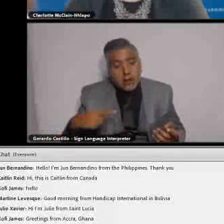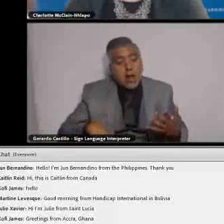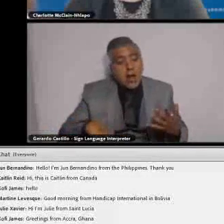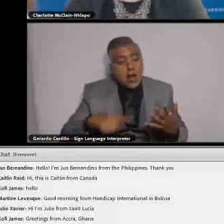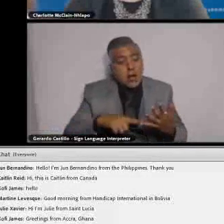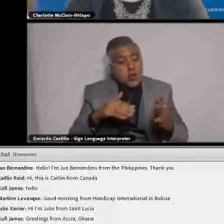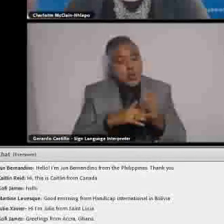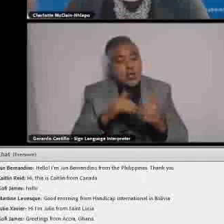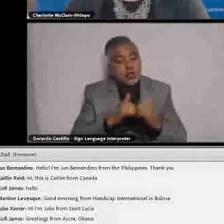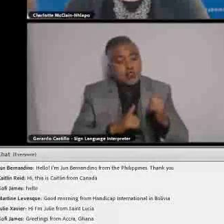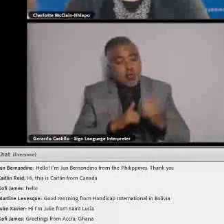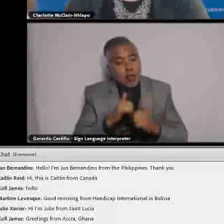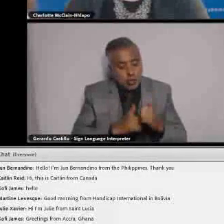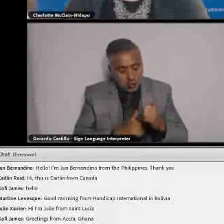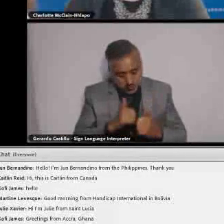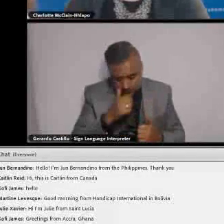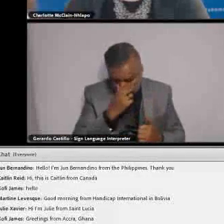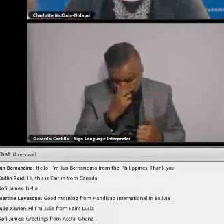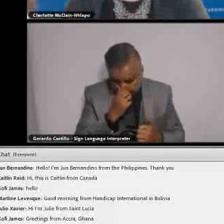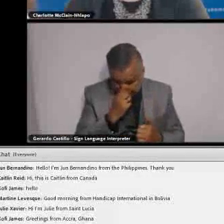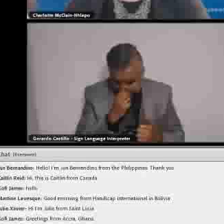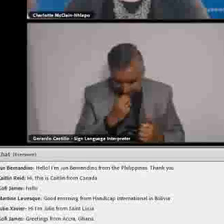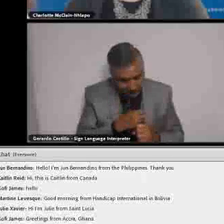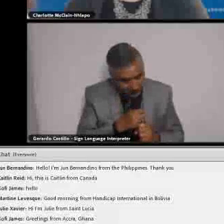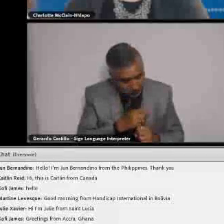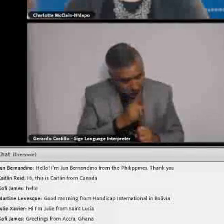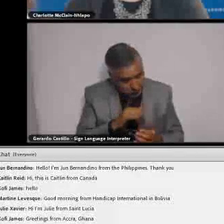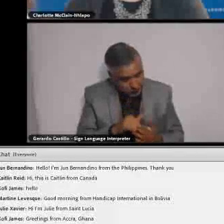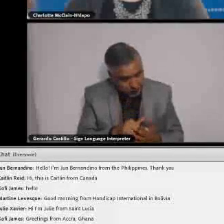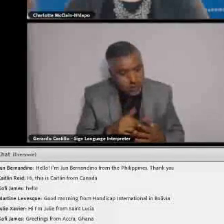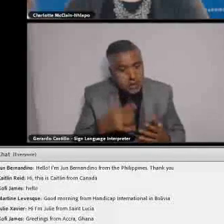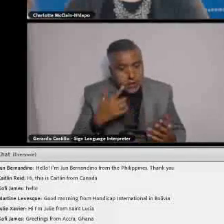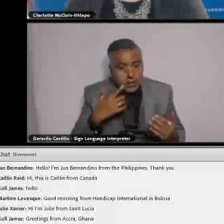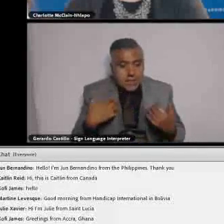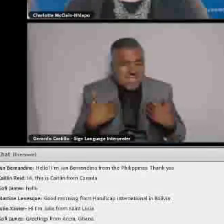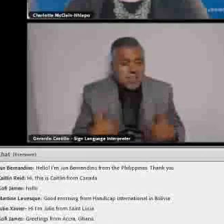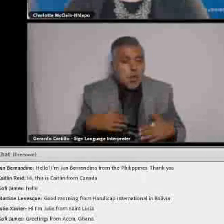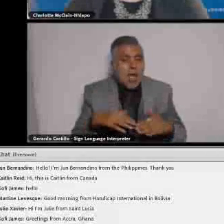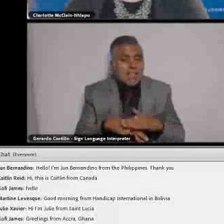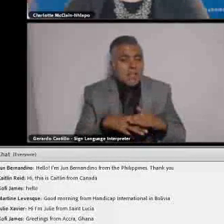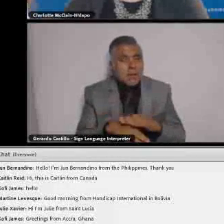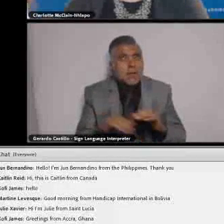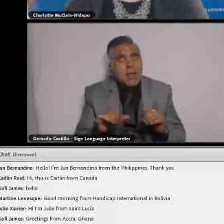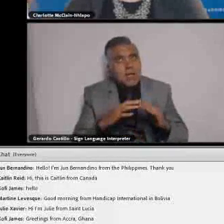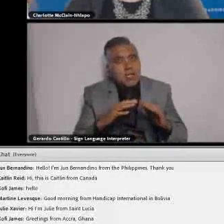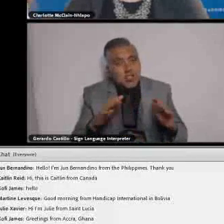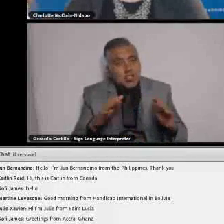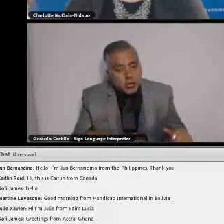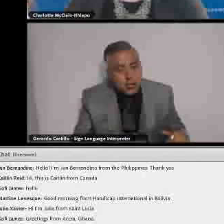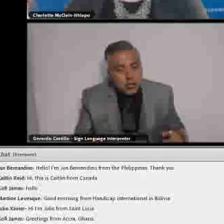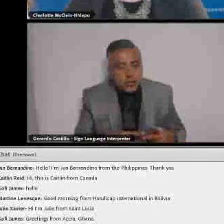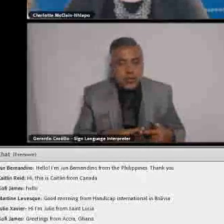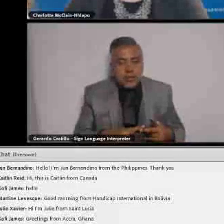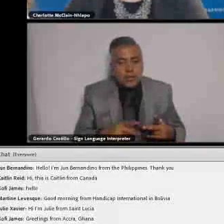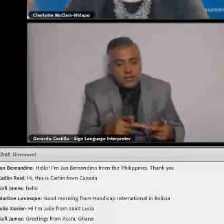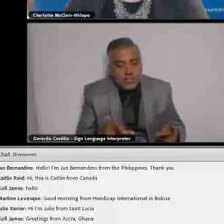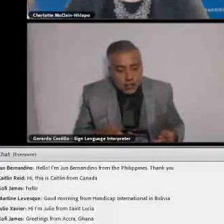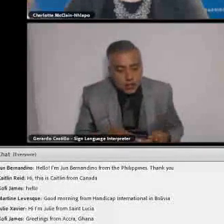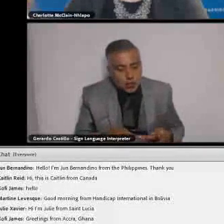side, making sure that there's physical accessibility of shelters and facilities and whatever infrastructure